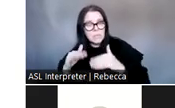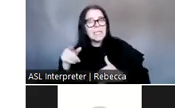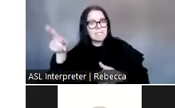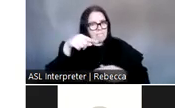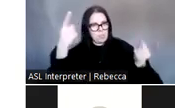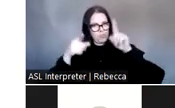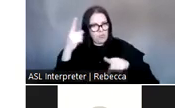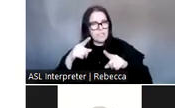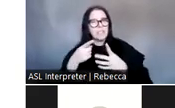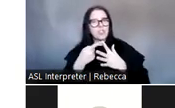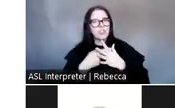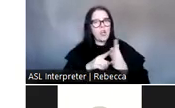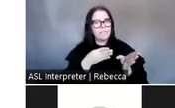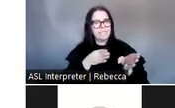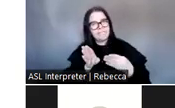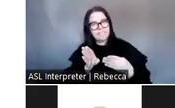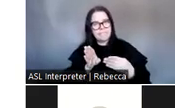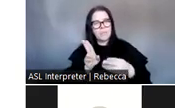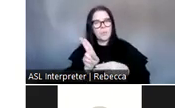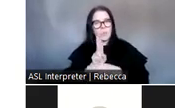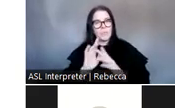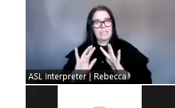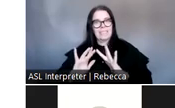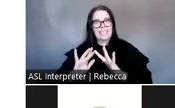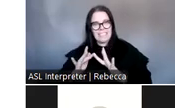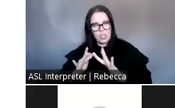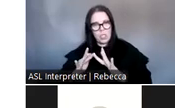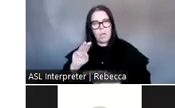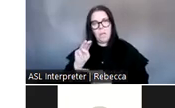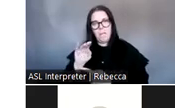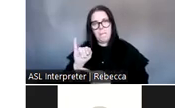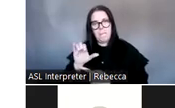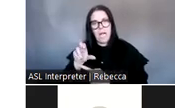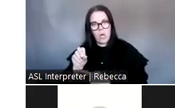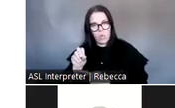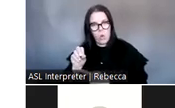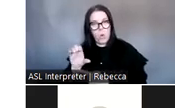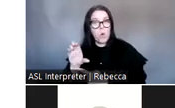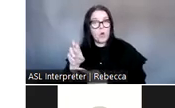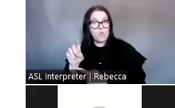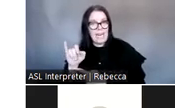to move toward using digital micro-credential credentials.